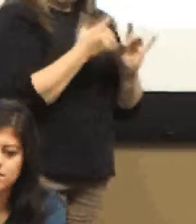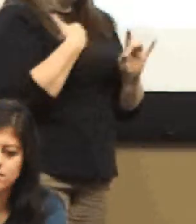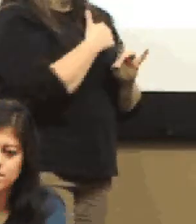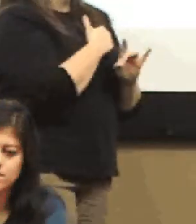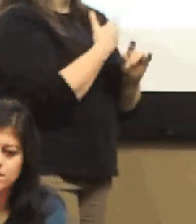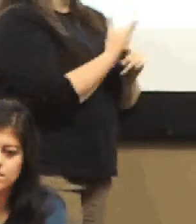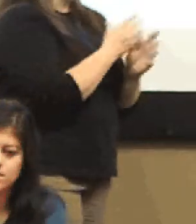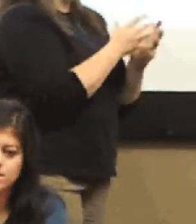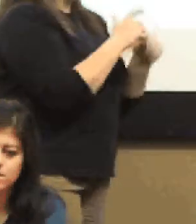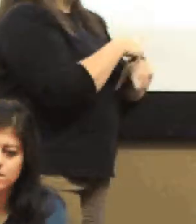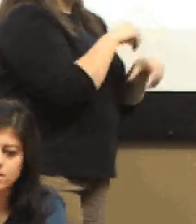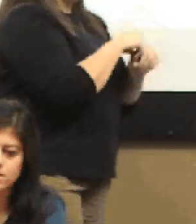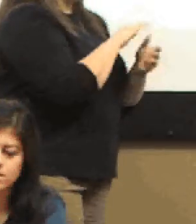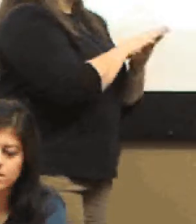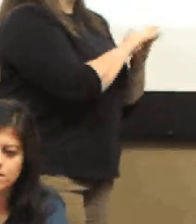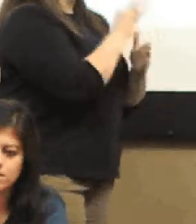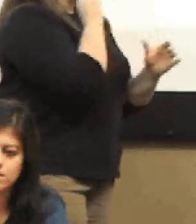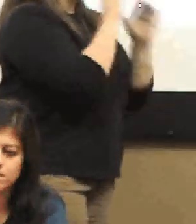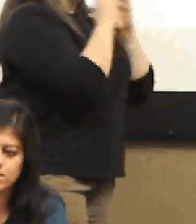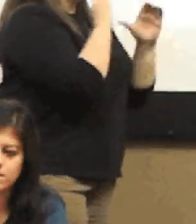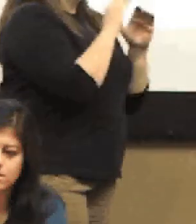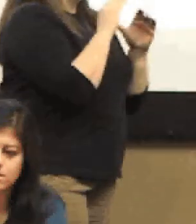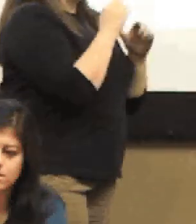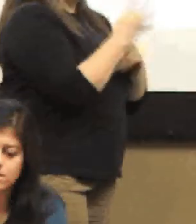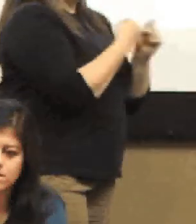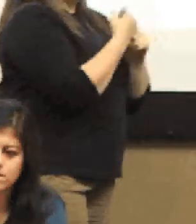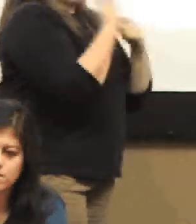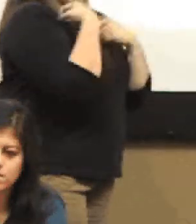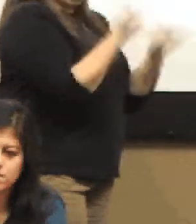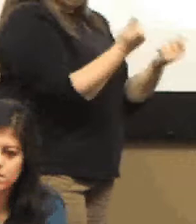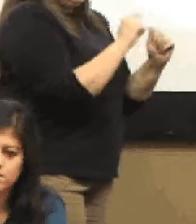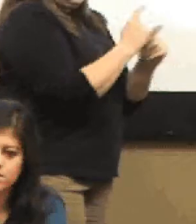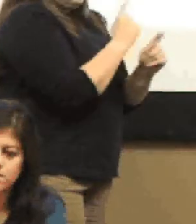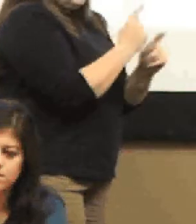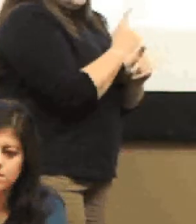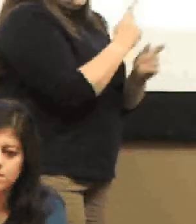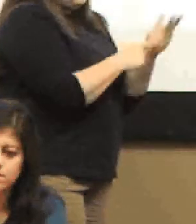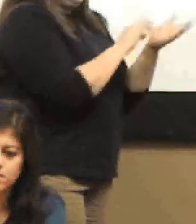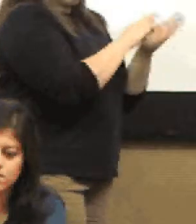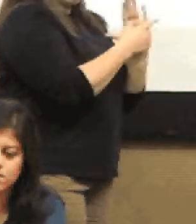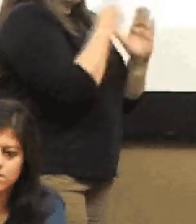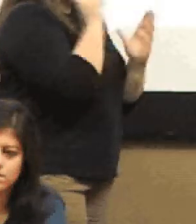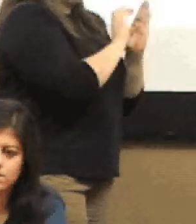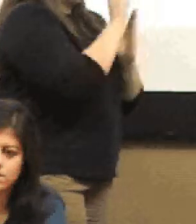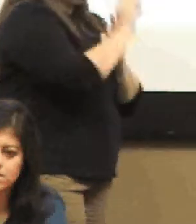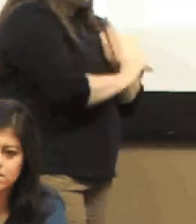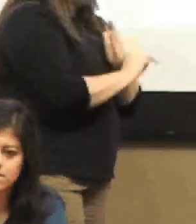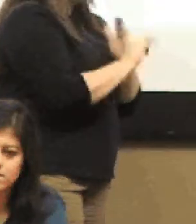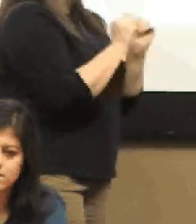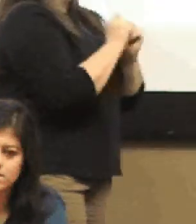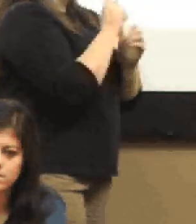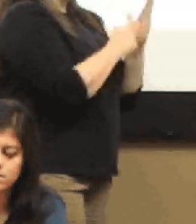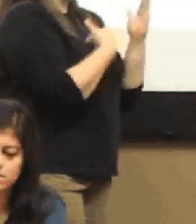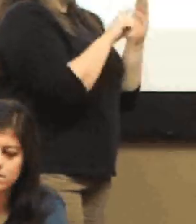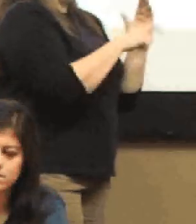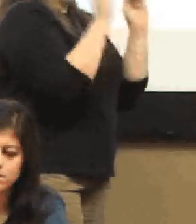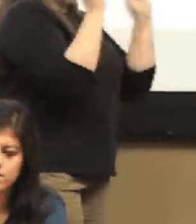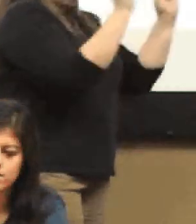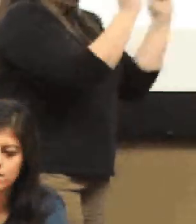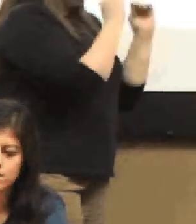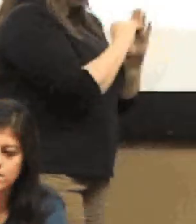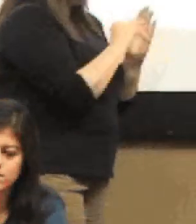a lot of time in the School of Communication over the last few years trying to figure out what that means for curriculum in terms of what we need to be